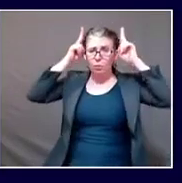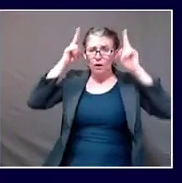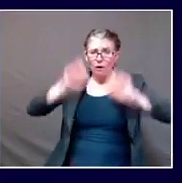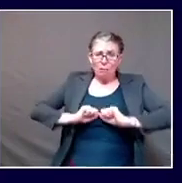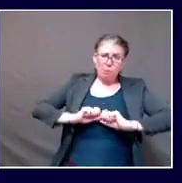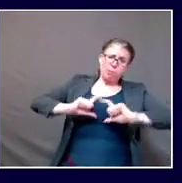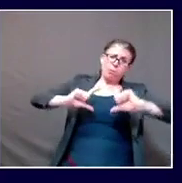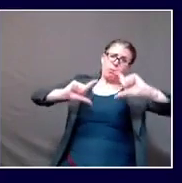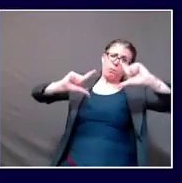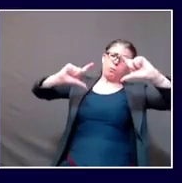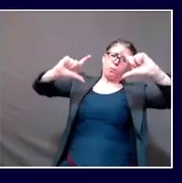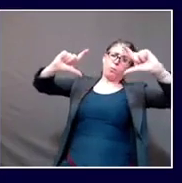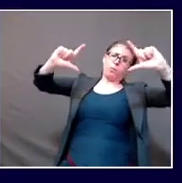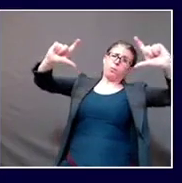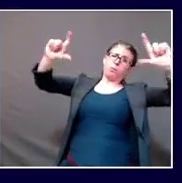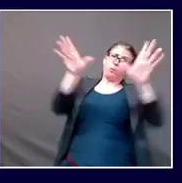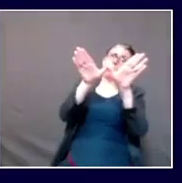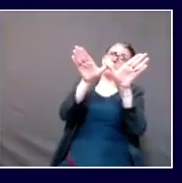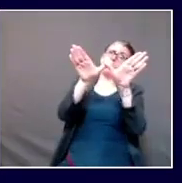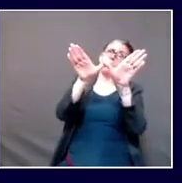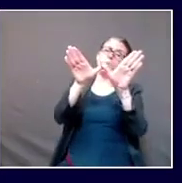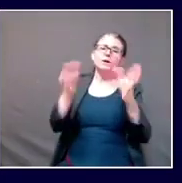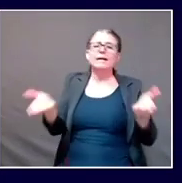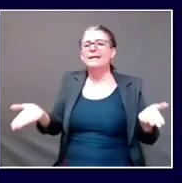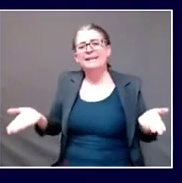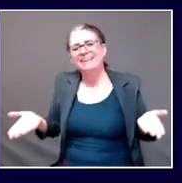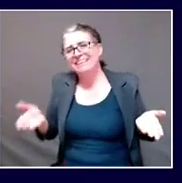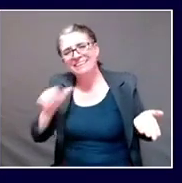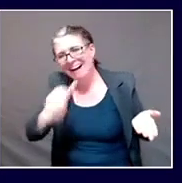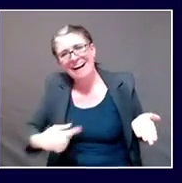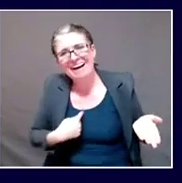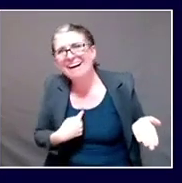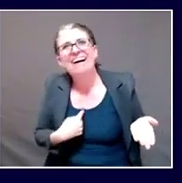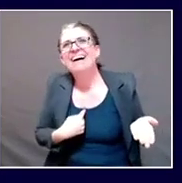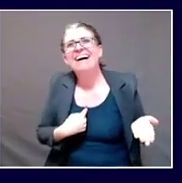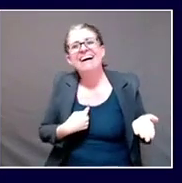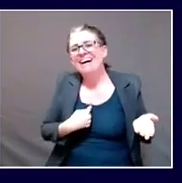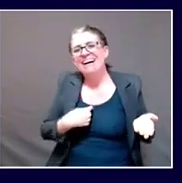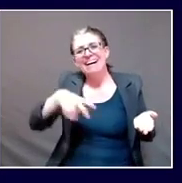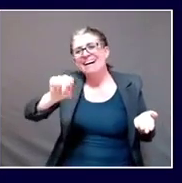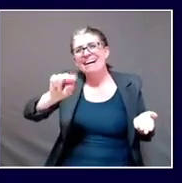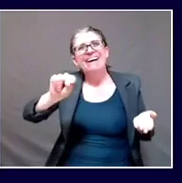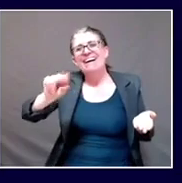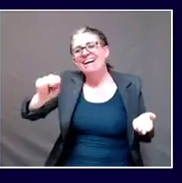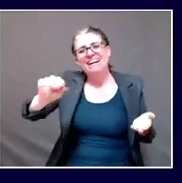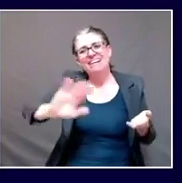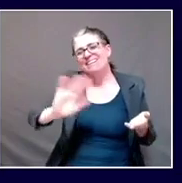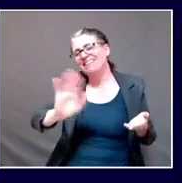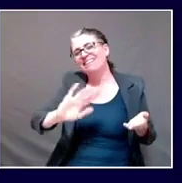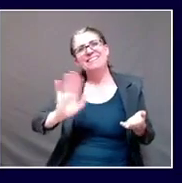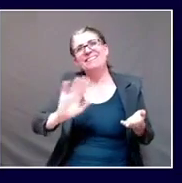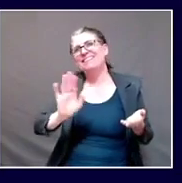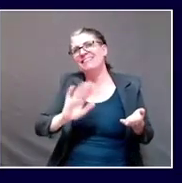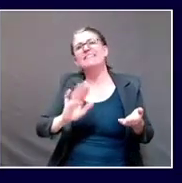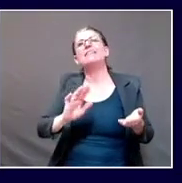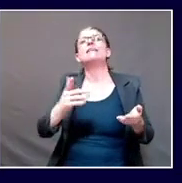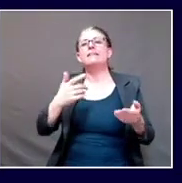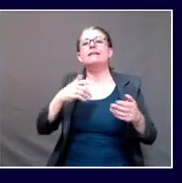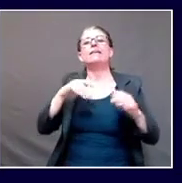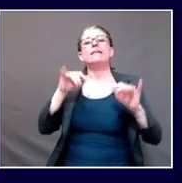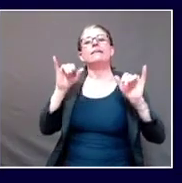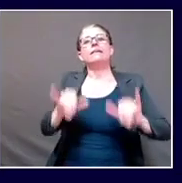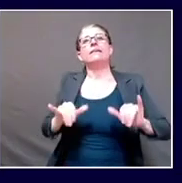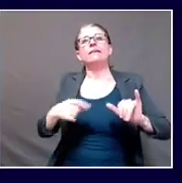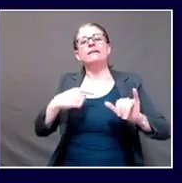uh, partners of such as colleges and universities, other entities across Maine who had heard that these freezers would be